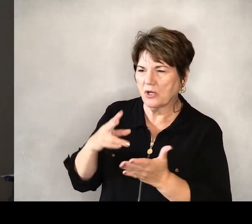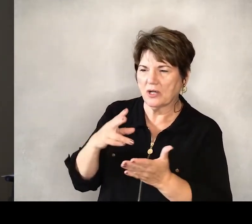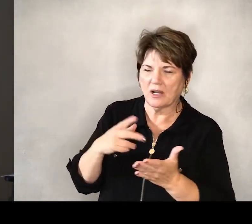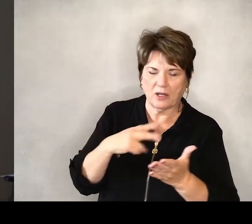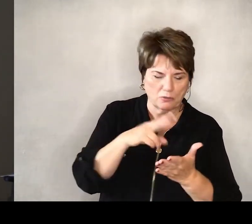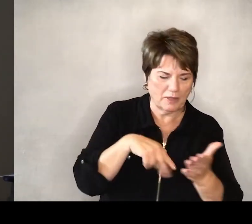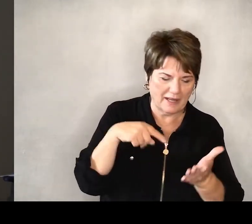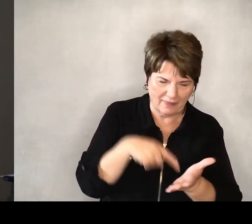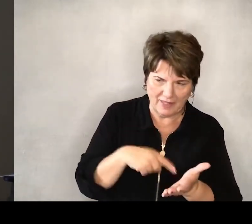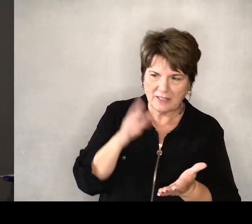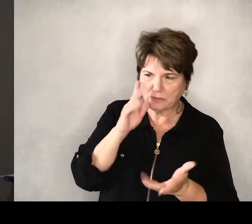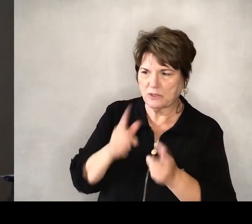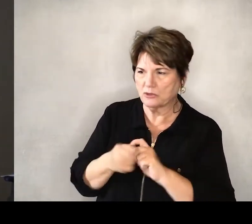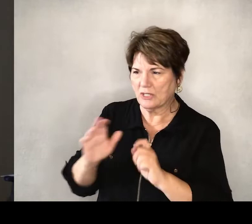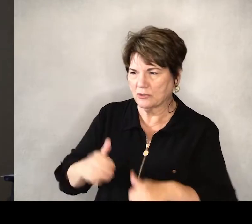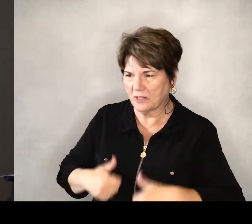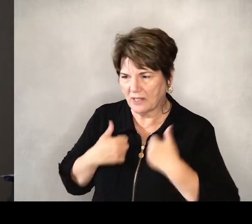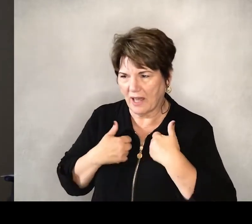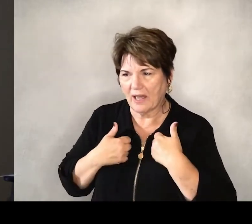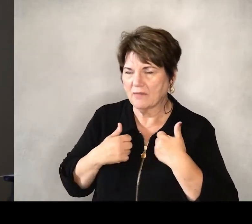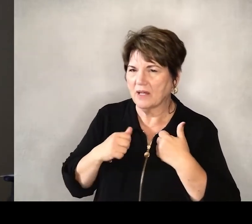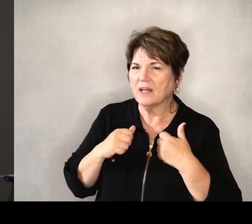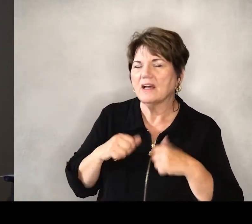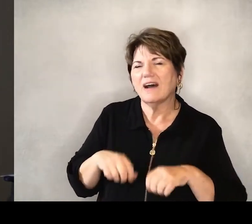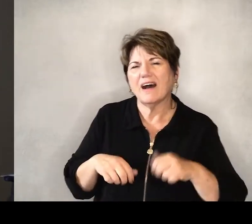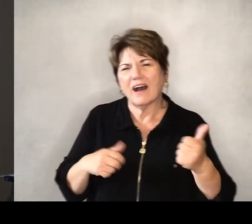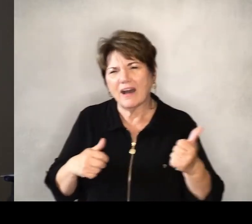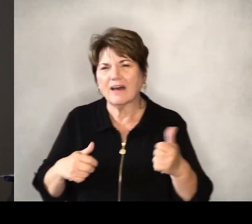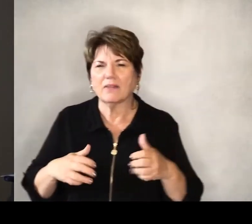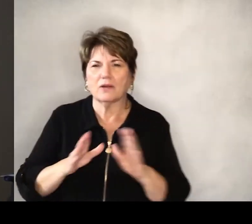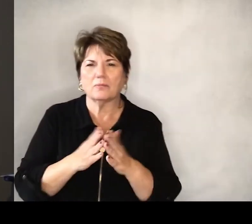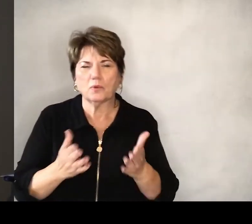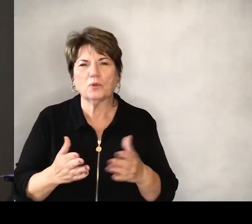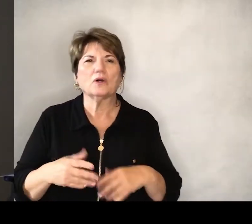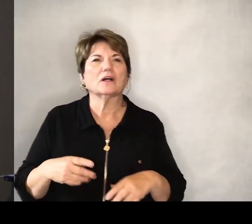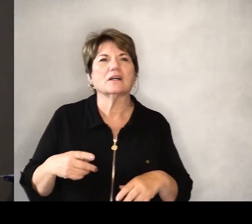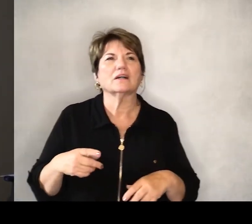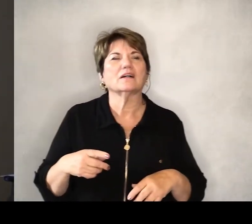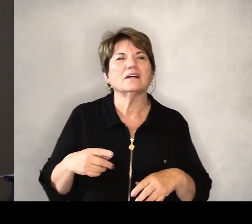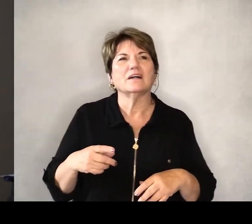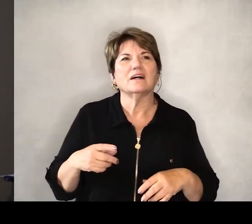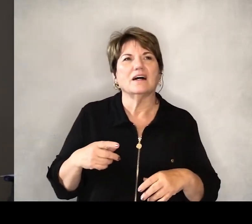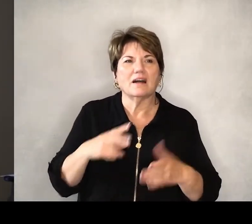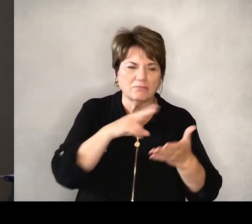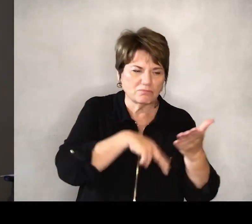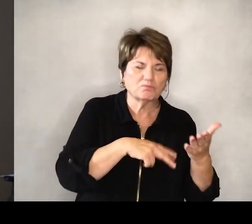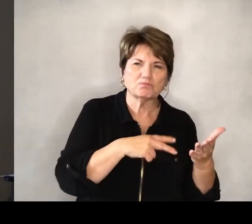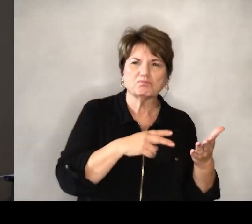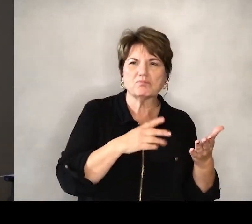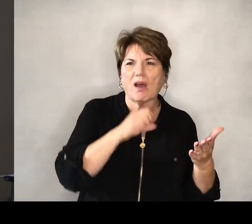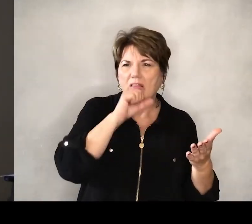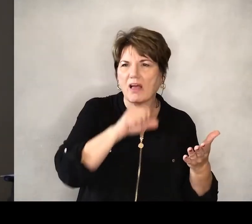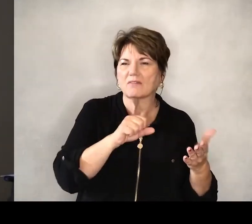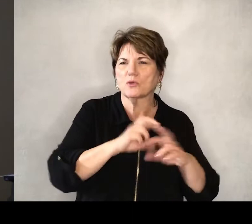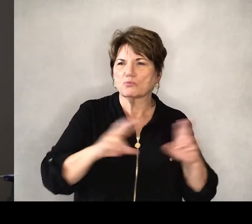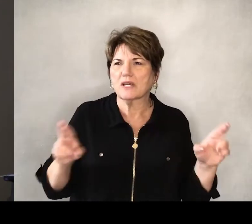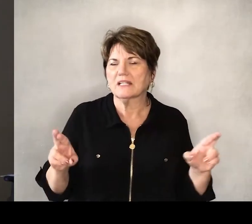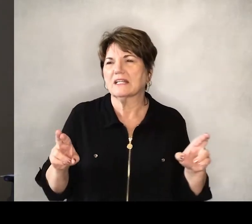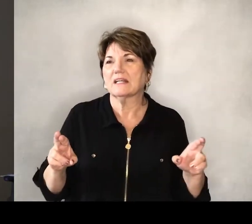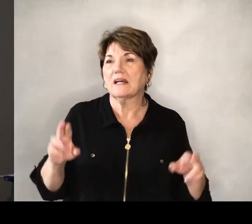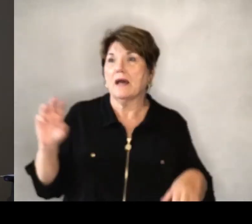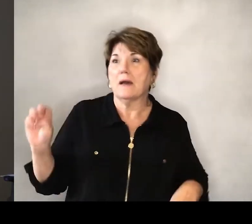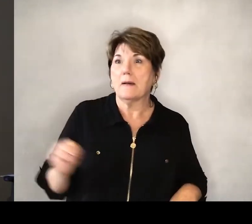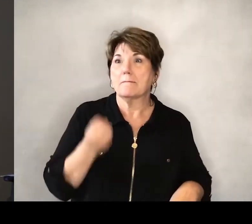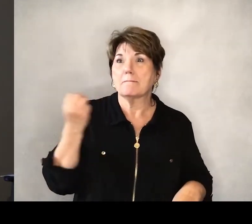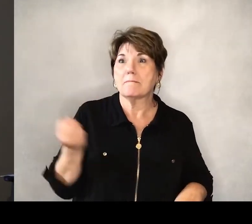this. It's going to, you know, change your life. It wasn't the Bible. It was some other sort of book. And I loved it. I was ready. And